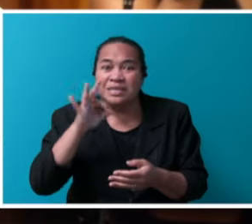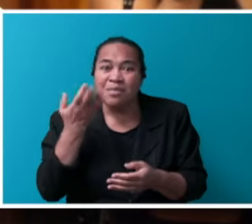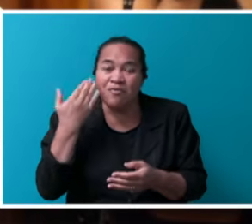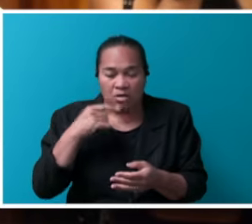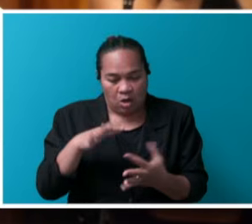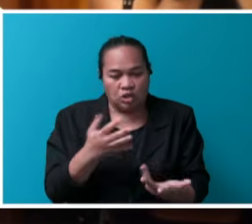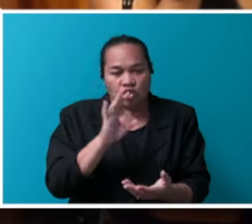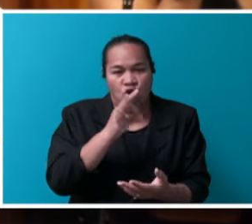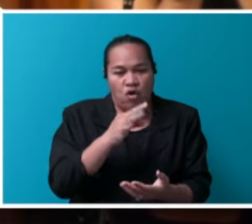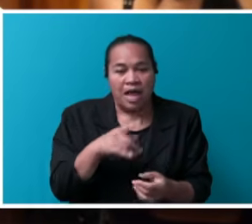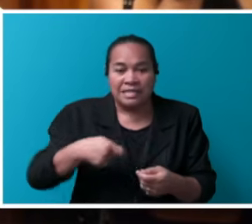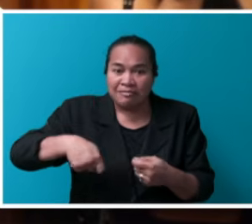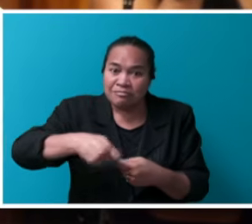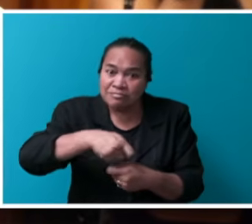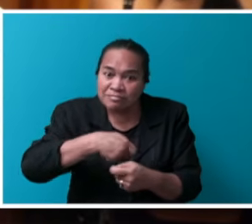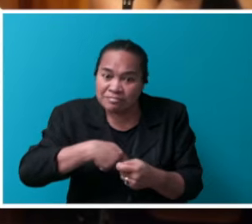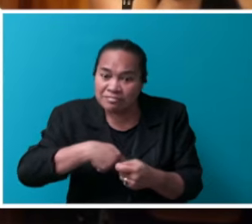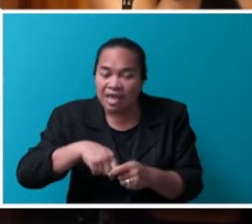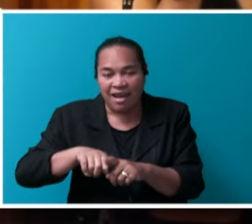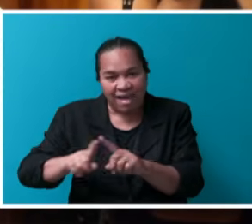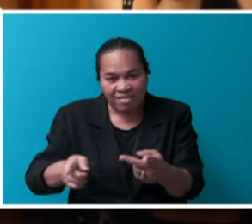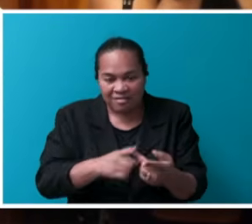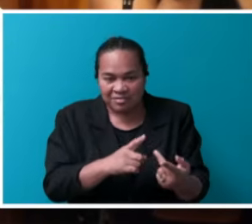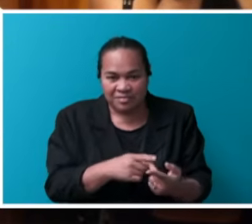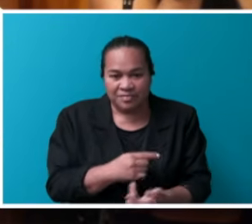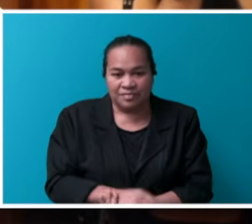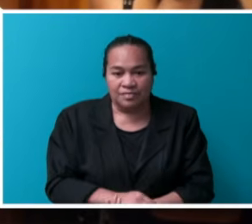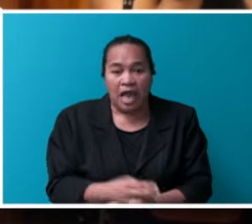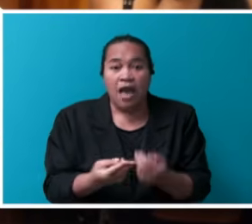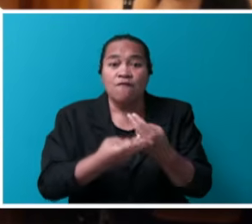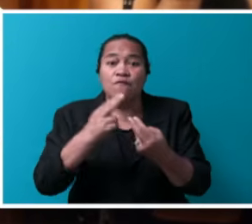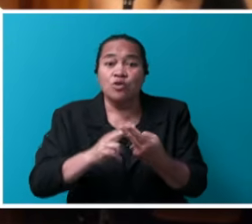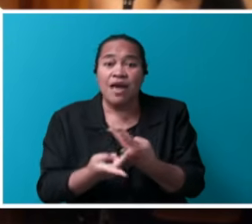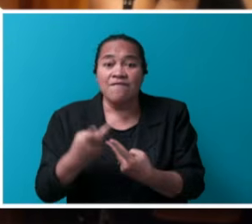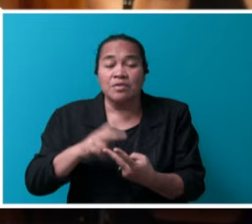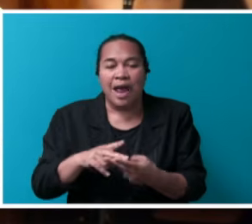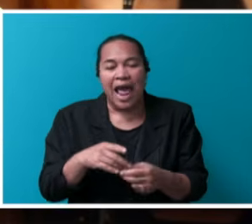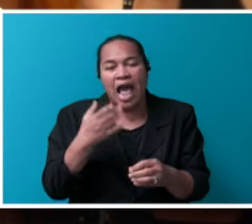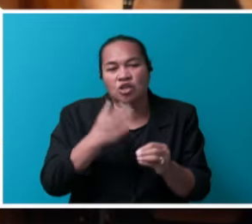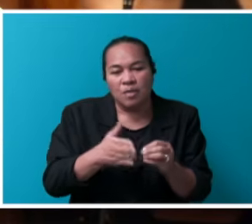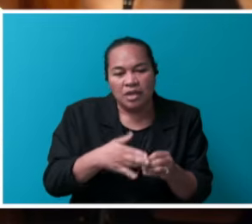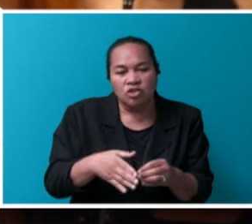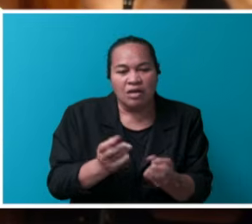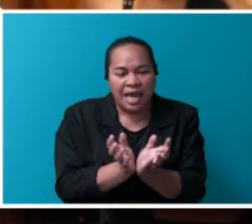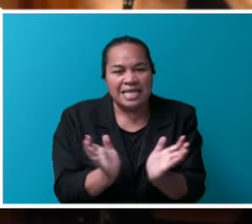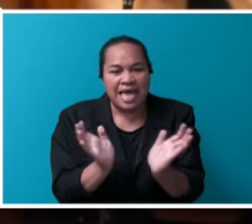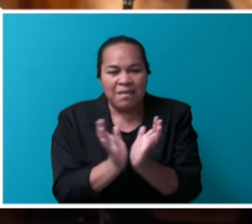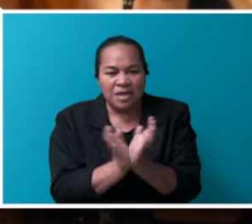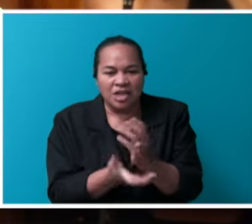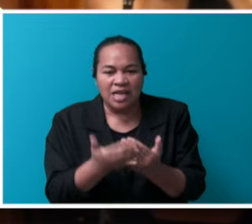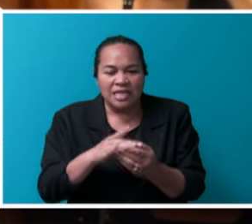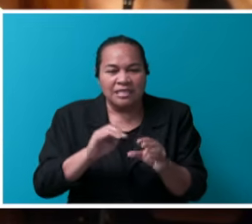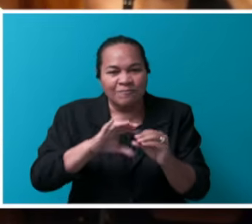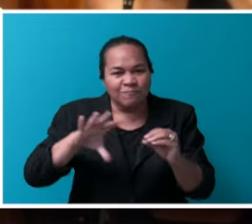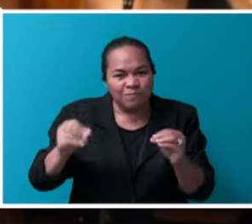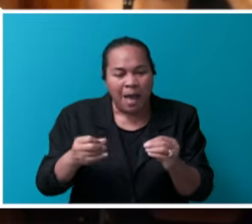canned fish like salmon and sardines. Fruit and vegetables such as tomatoes, cabbage, lettuce, cucumber, eggplant, pumpkin,